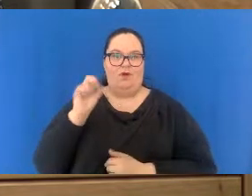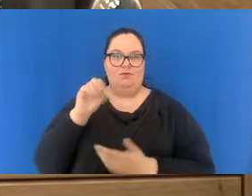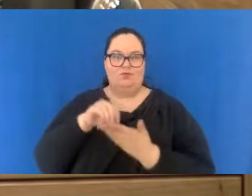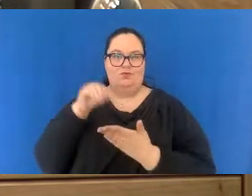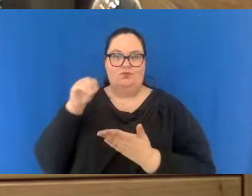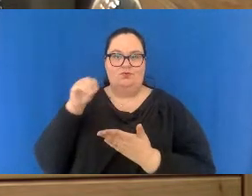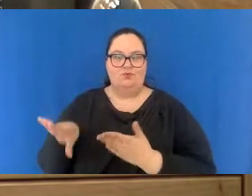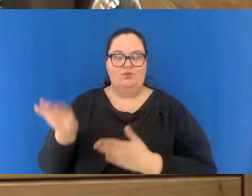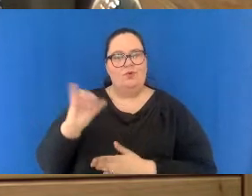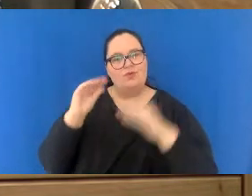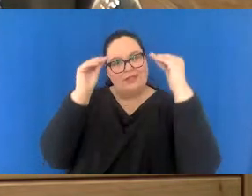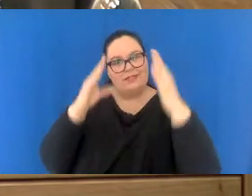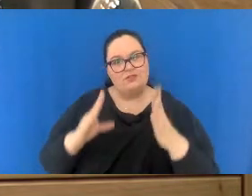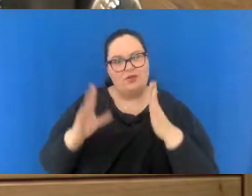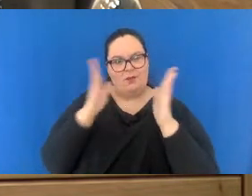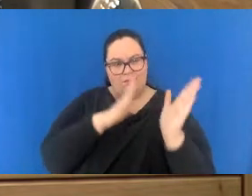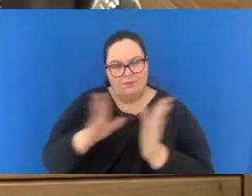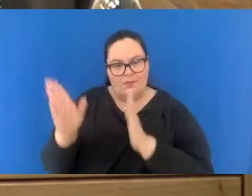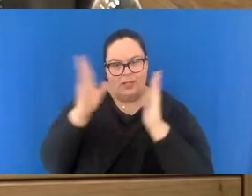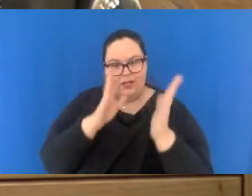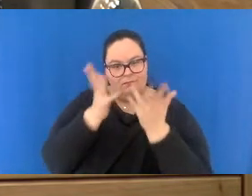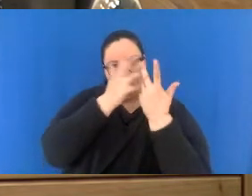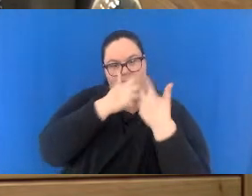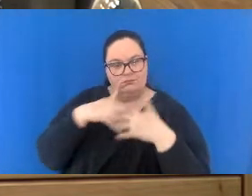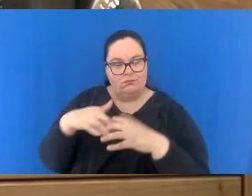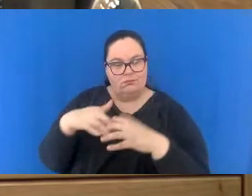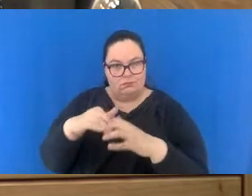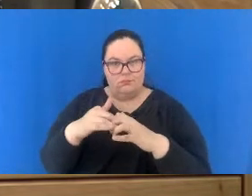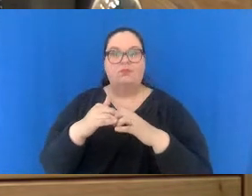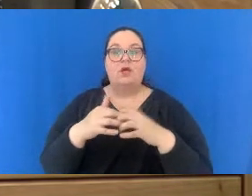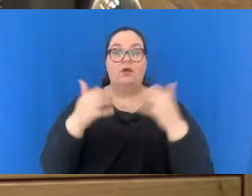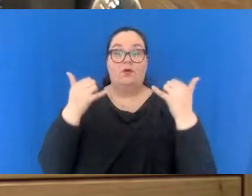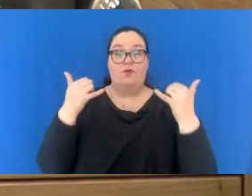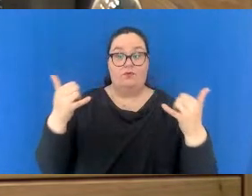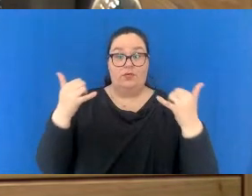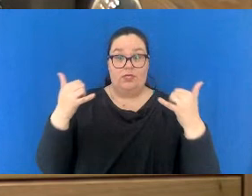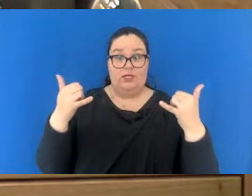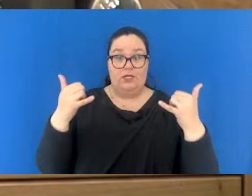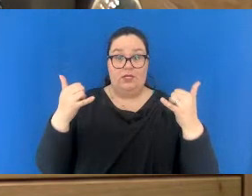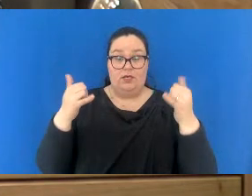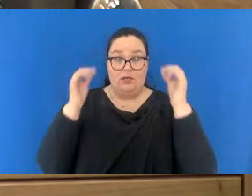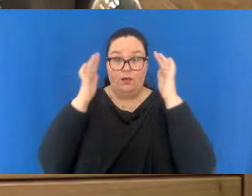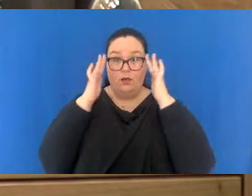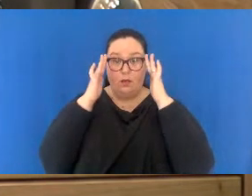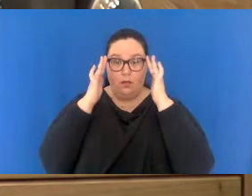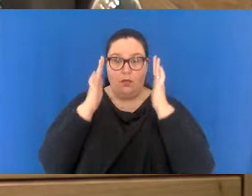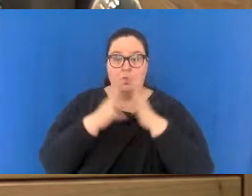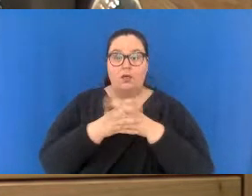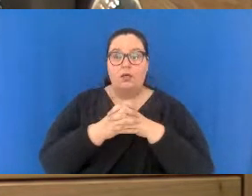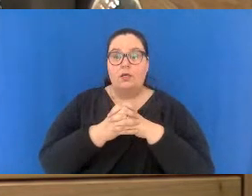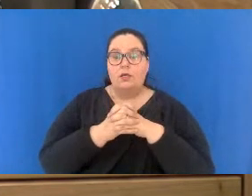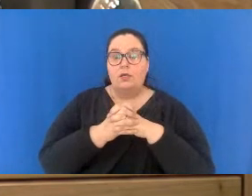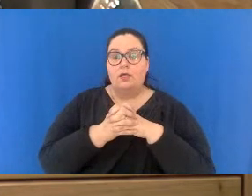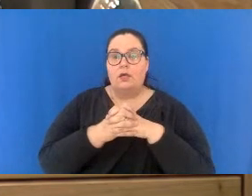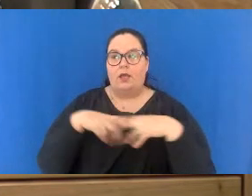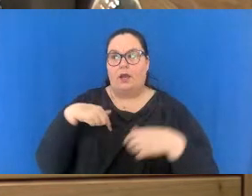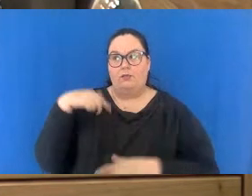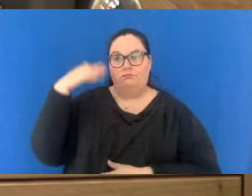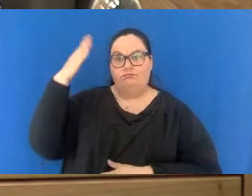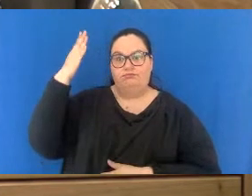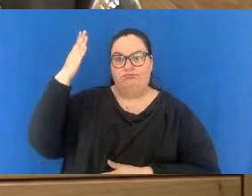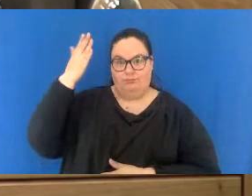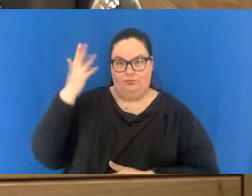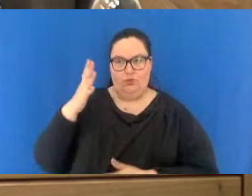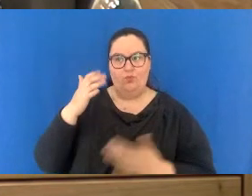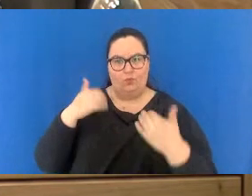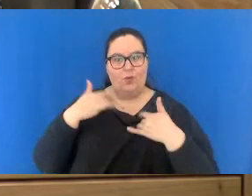educators and planning, really. So for now, we know that as I said in my speech, we have some concerns